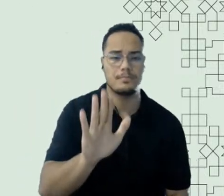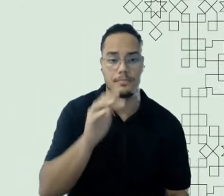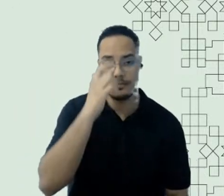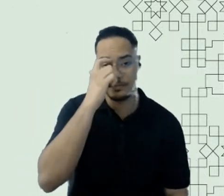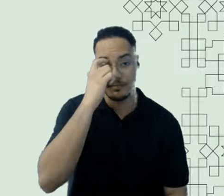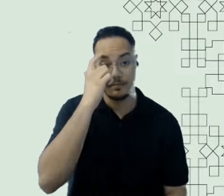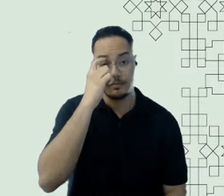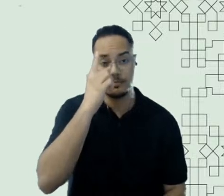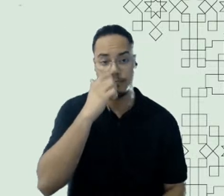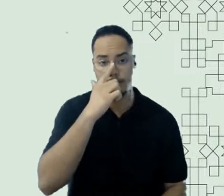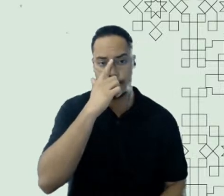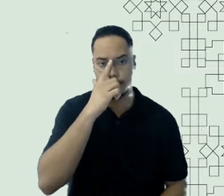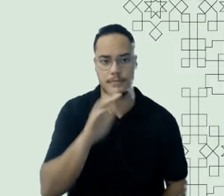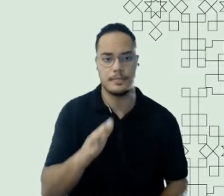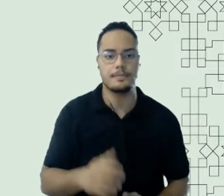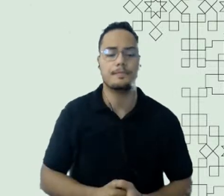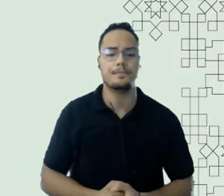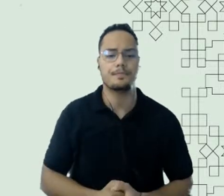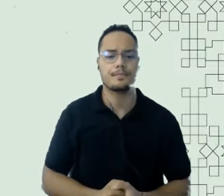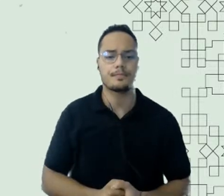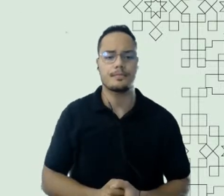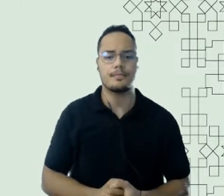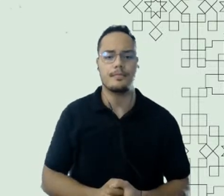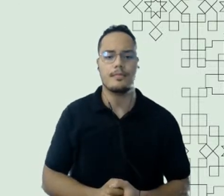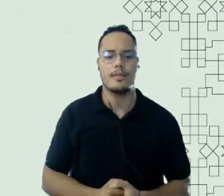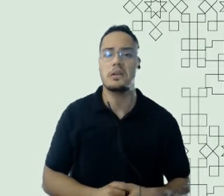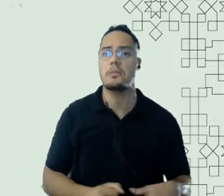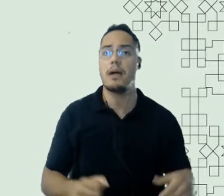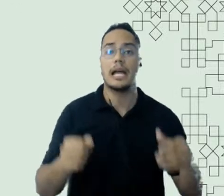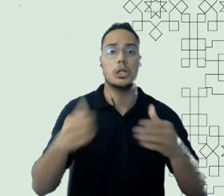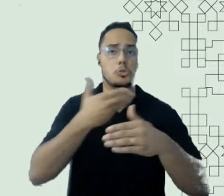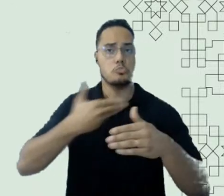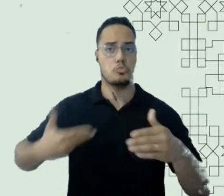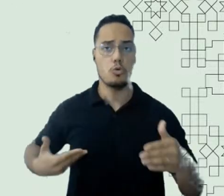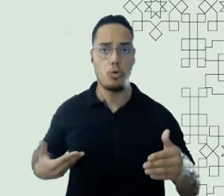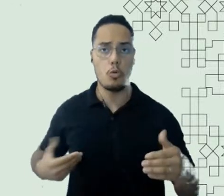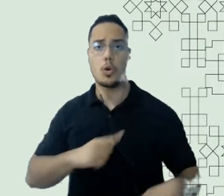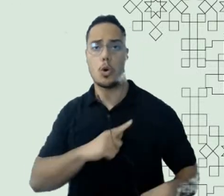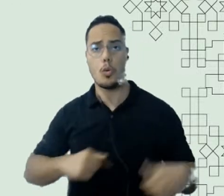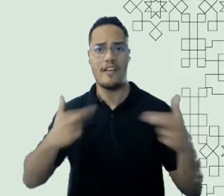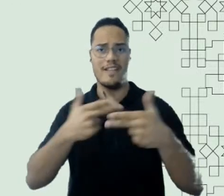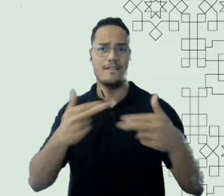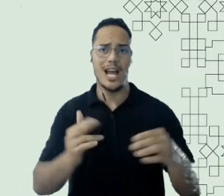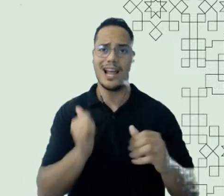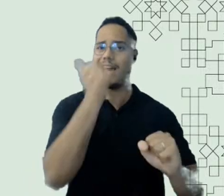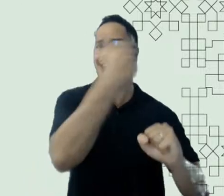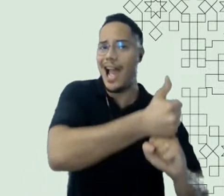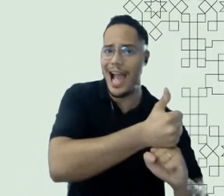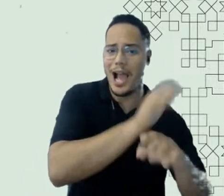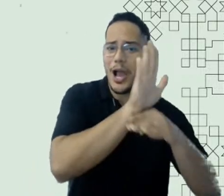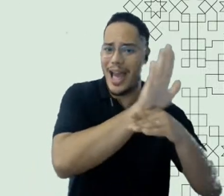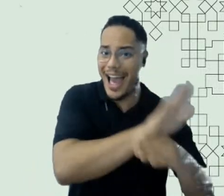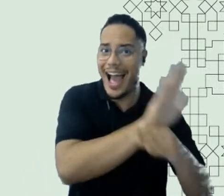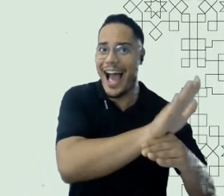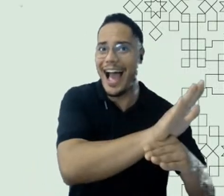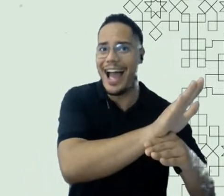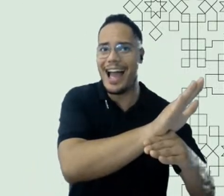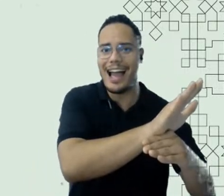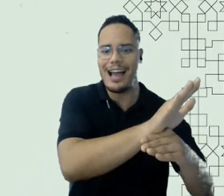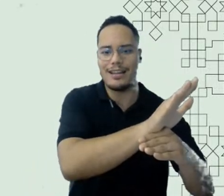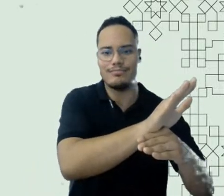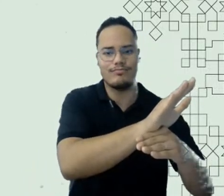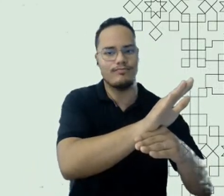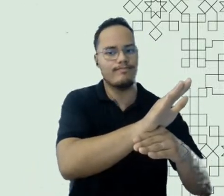really, really important to witness also that people were demonstrating in the street against